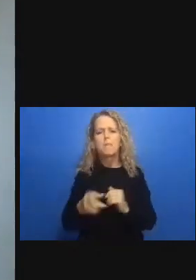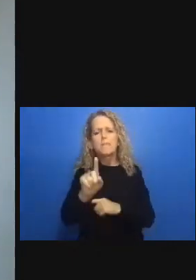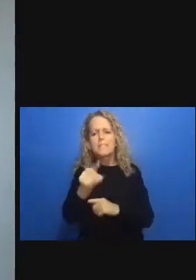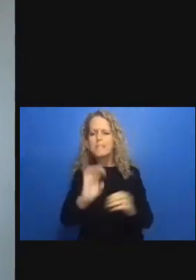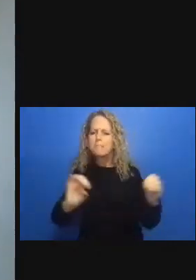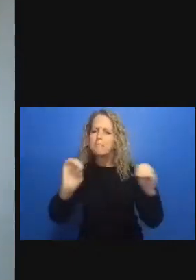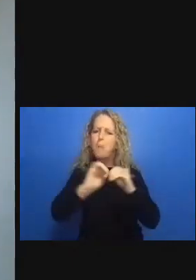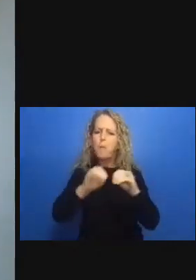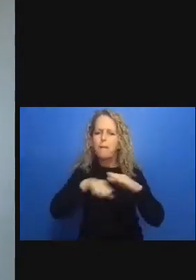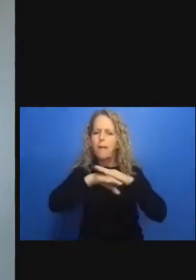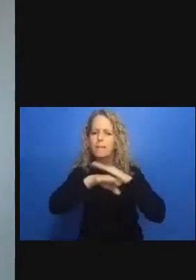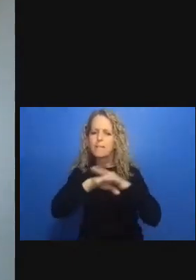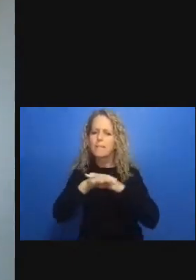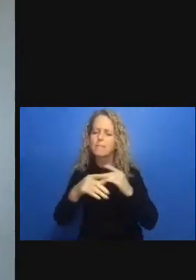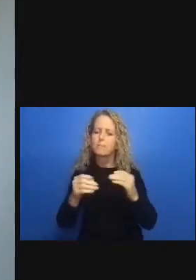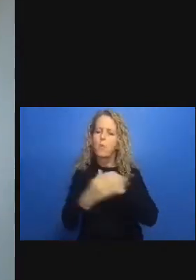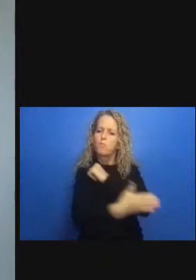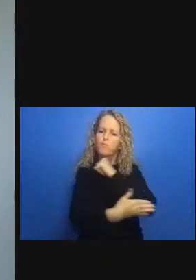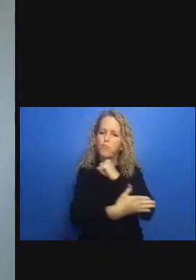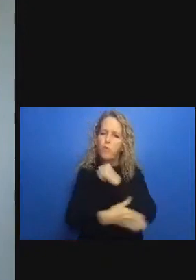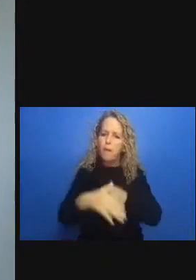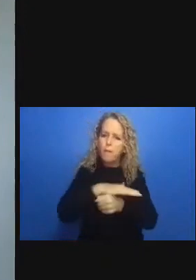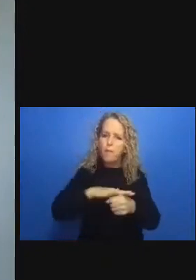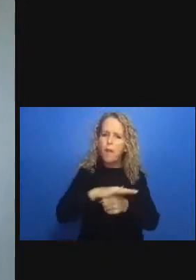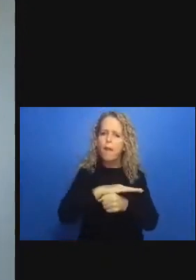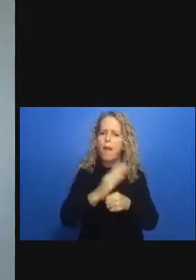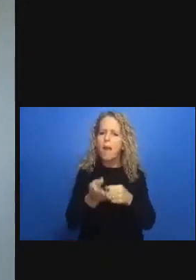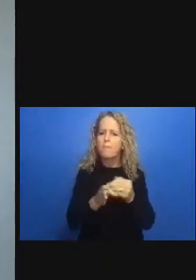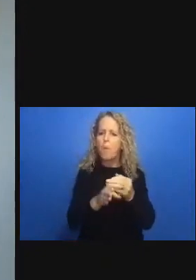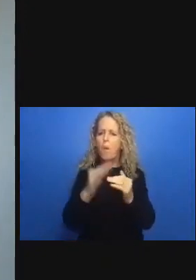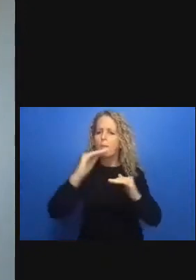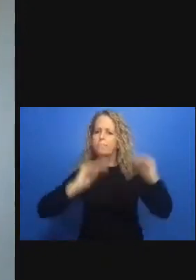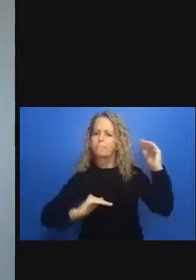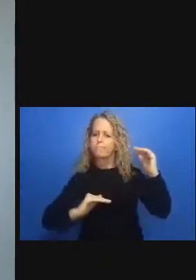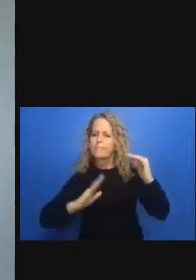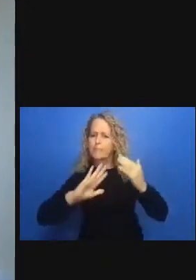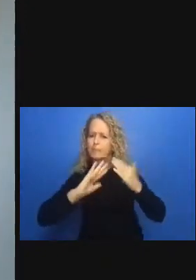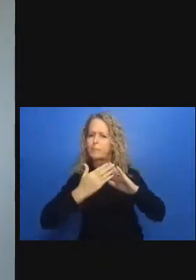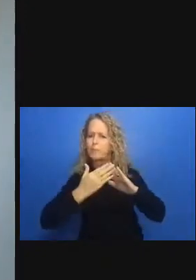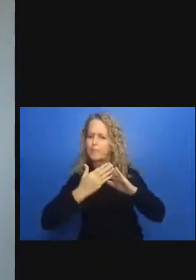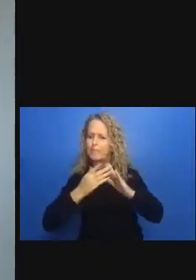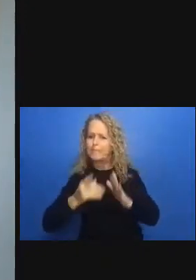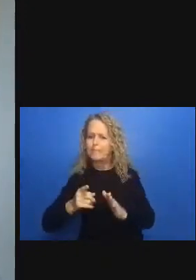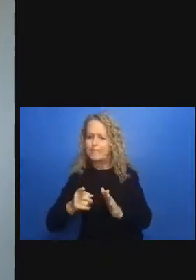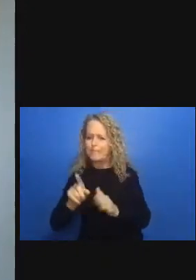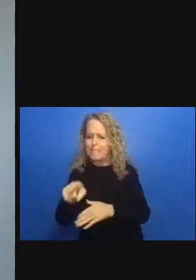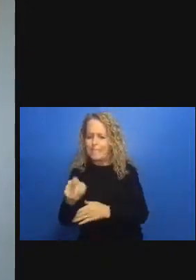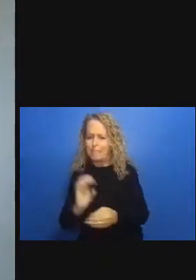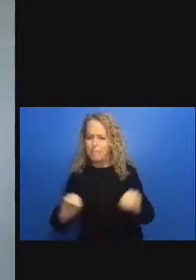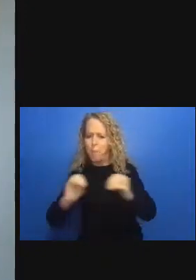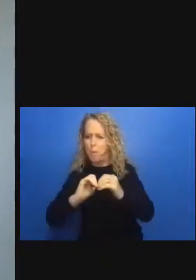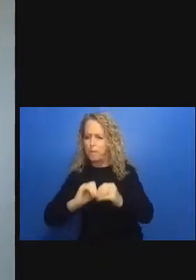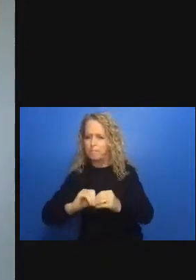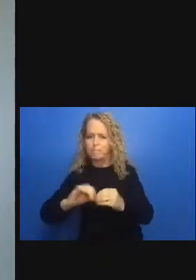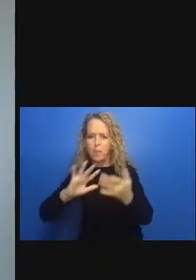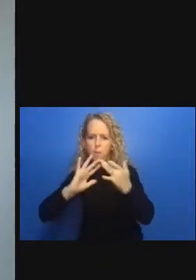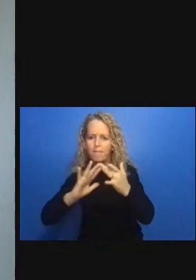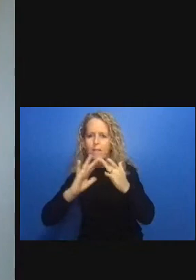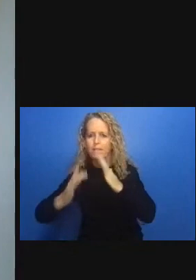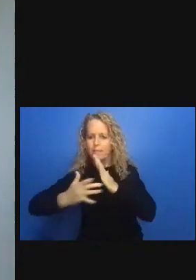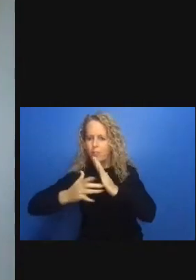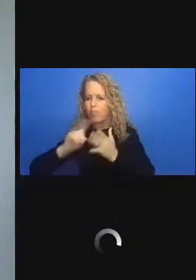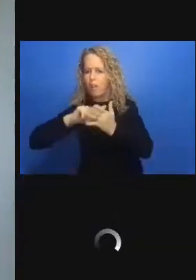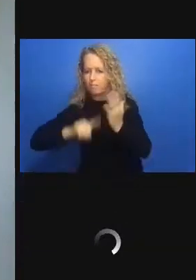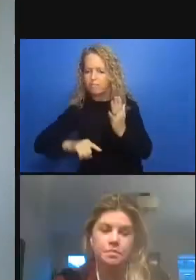and into disadvantaged communities. So that was a combination of two conclusions. And